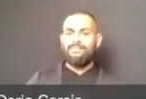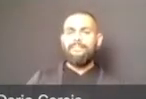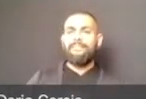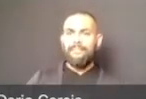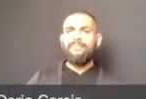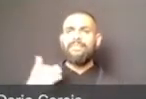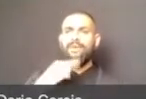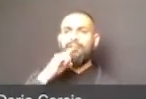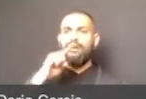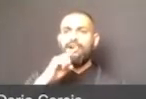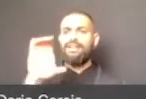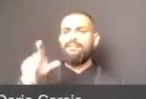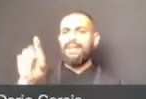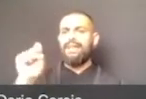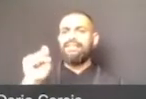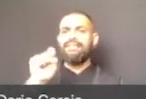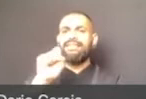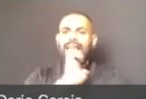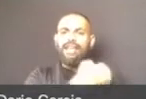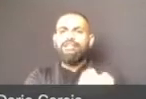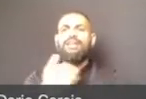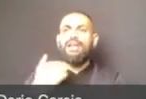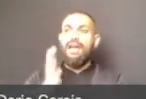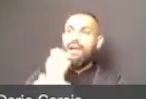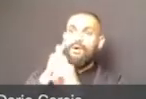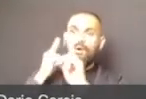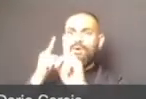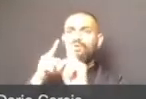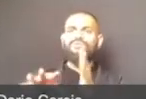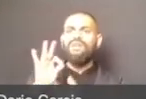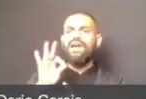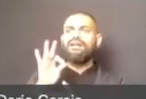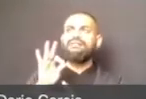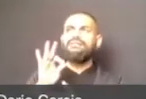are CPS Energy. Our goal is to find and